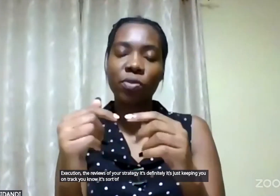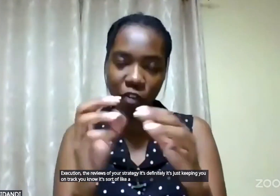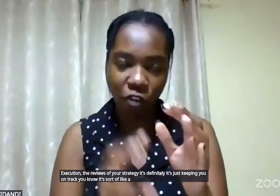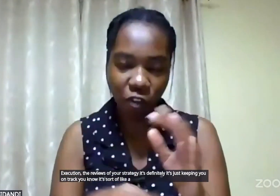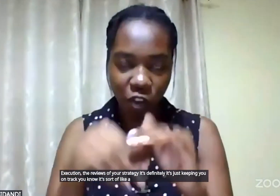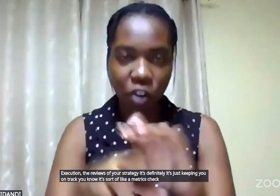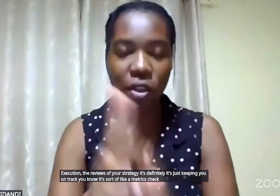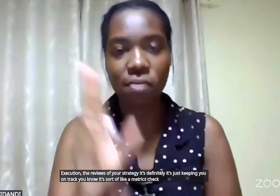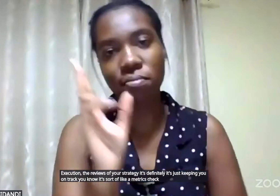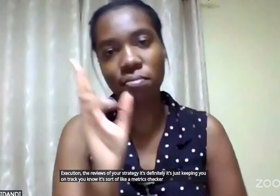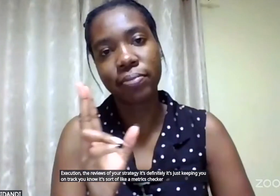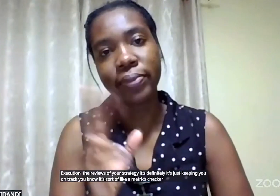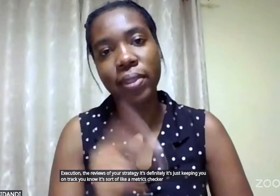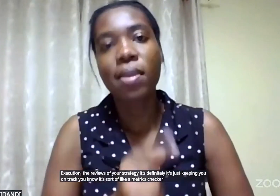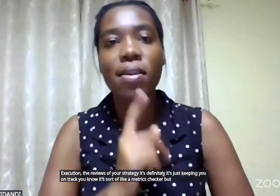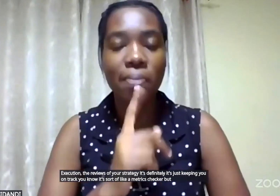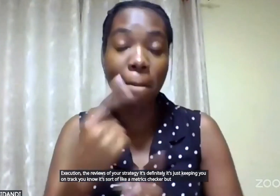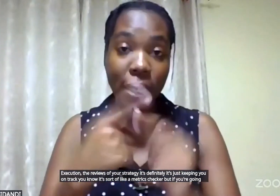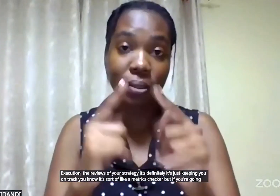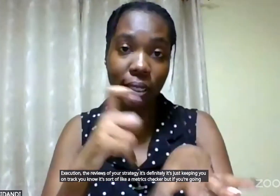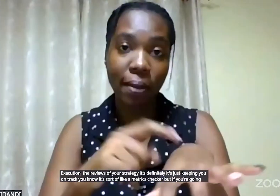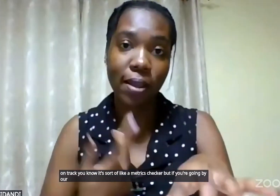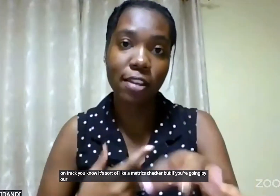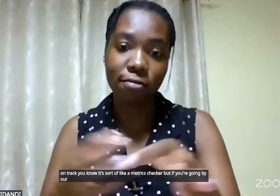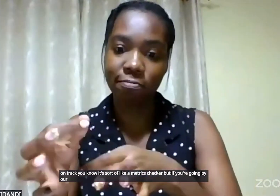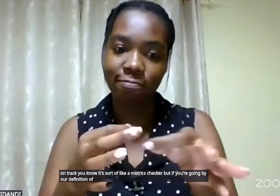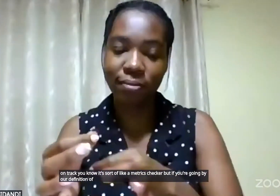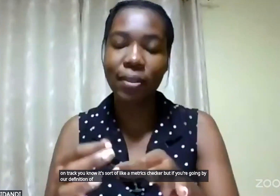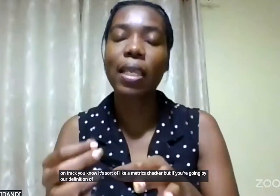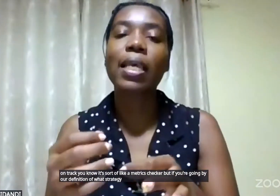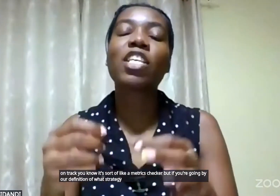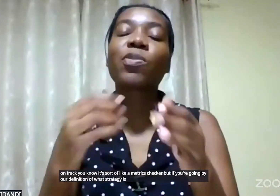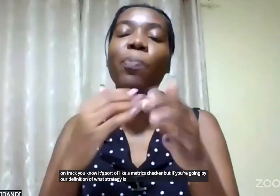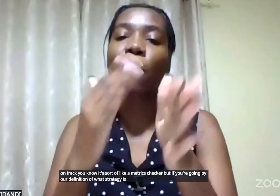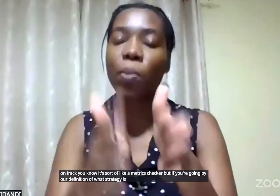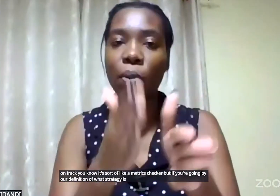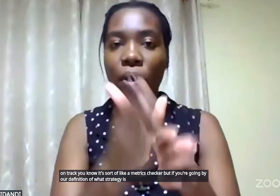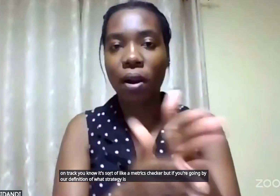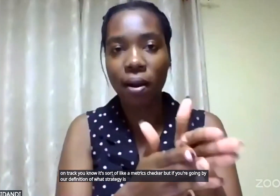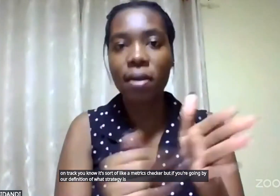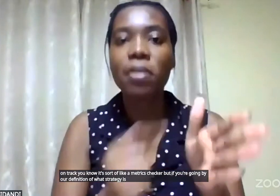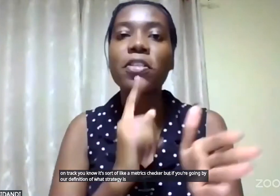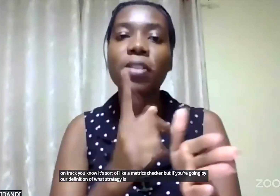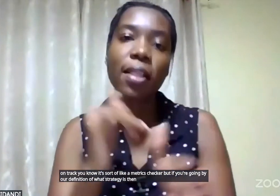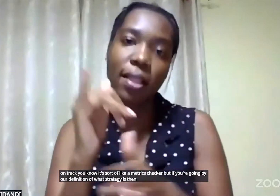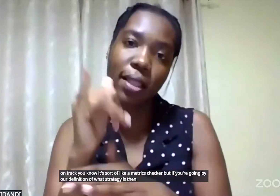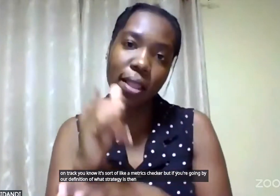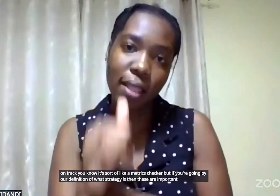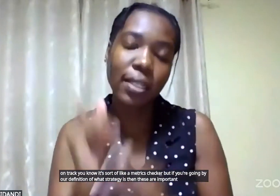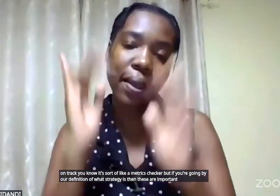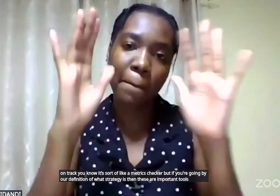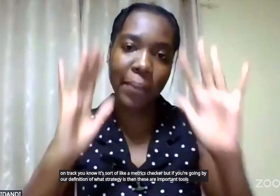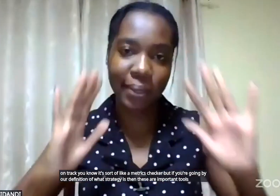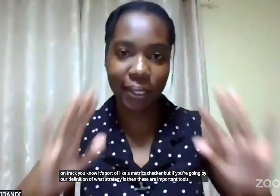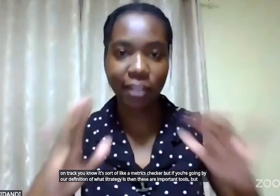checker. But if you're going by our definition of what strategy is, then these are important tools, but they